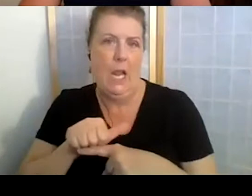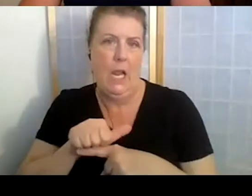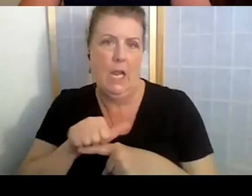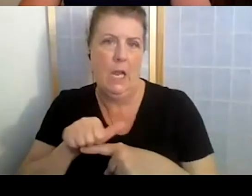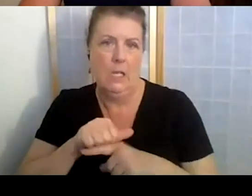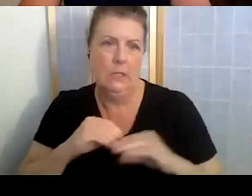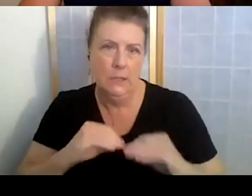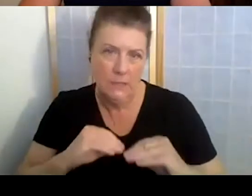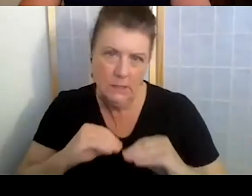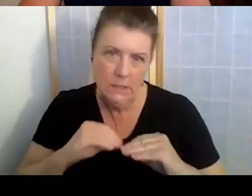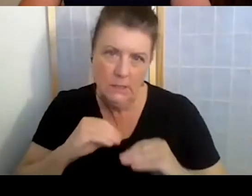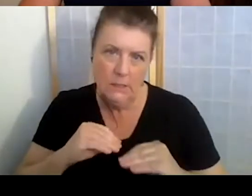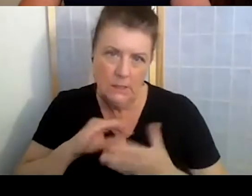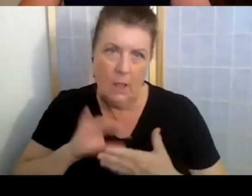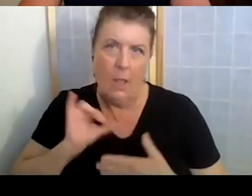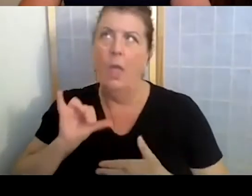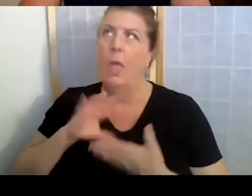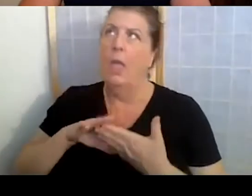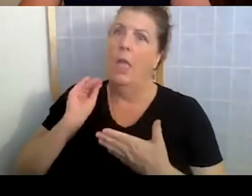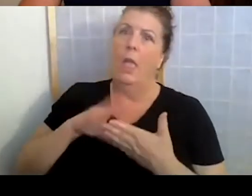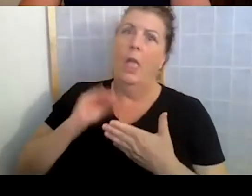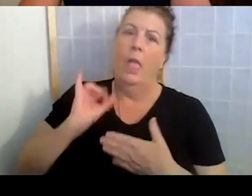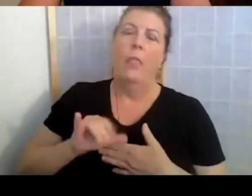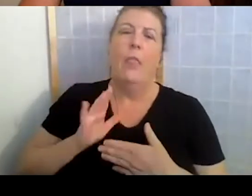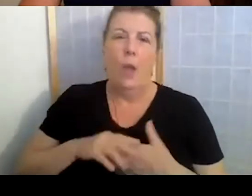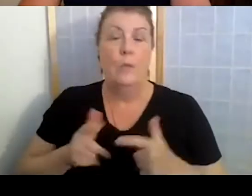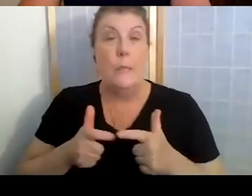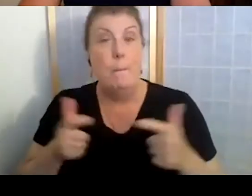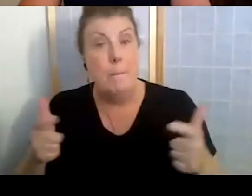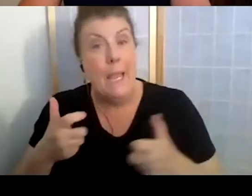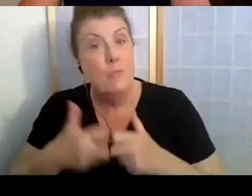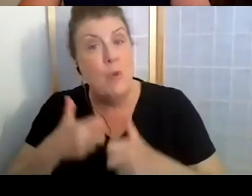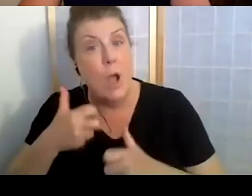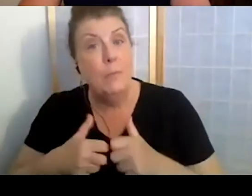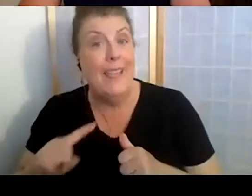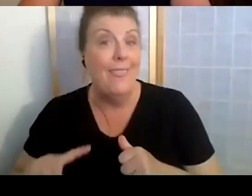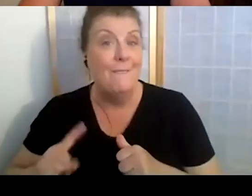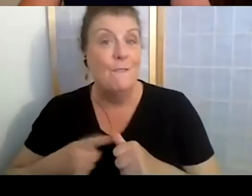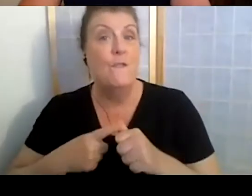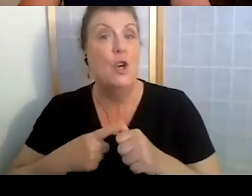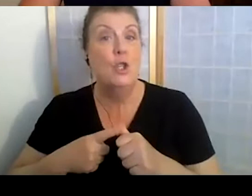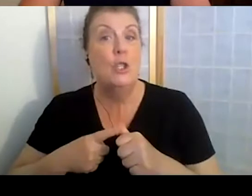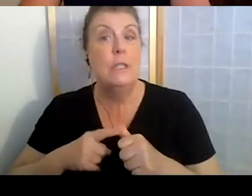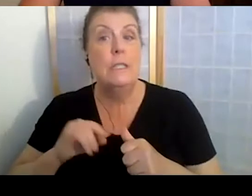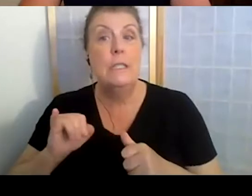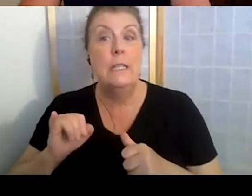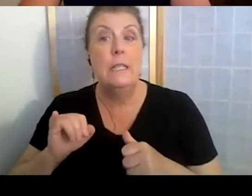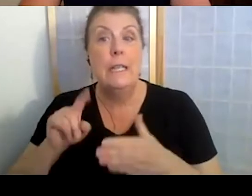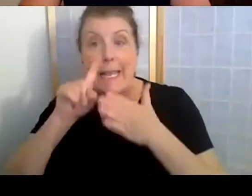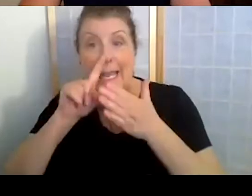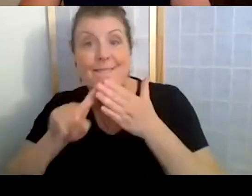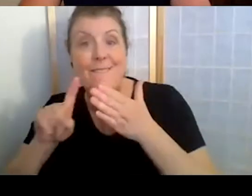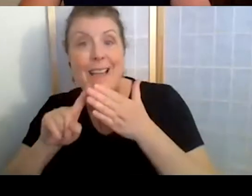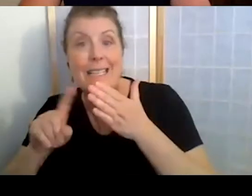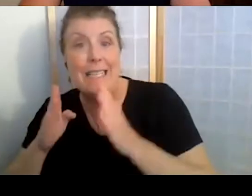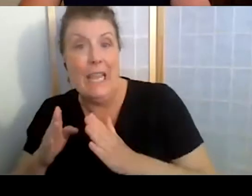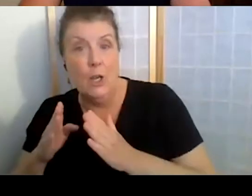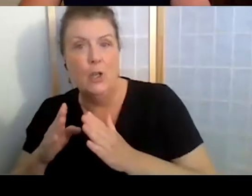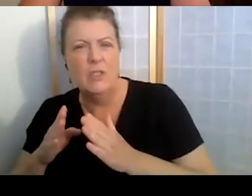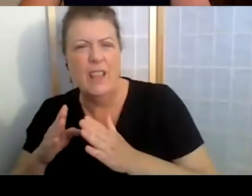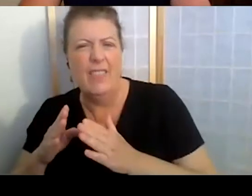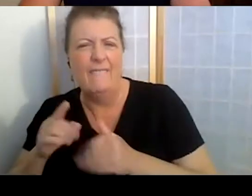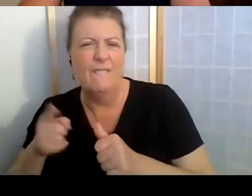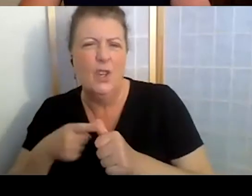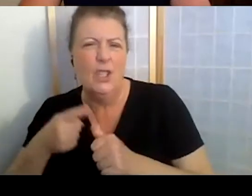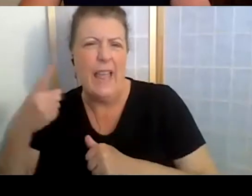And that was really, that was a big problem in the first investigators on that one half of the story. I mean, these two men who had no idea how